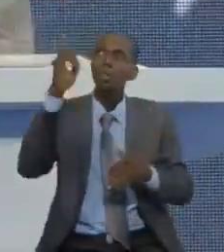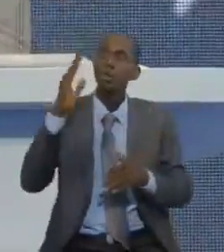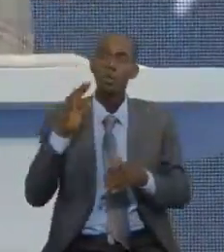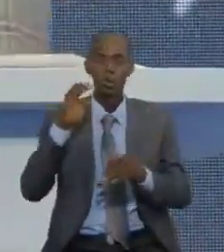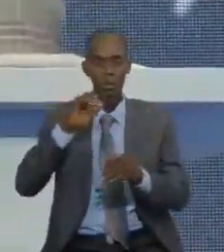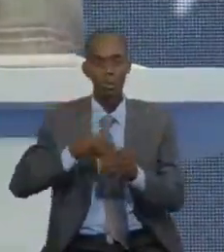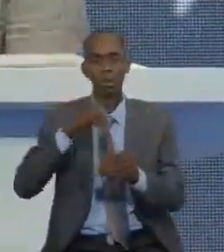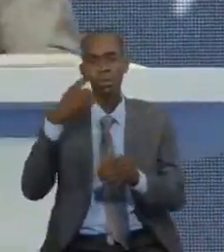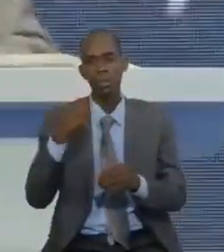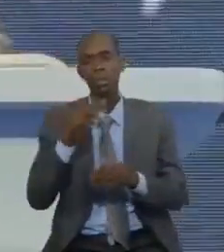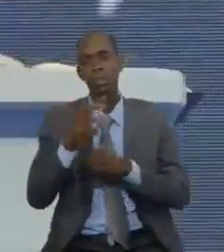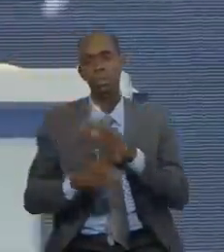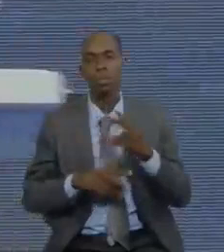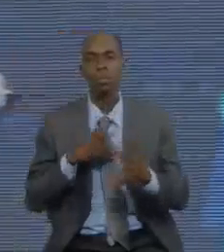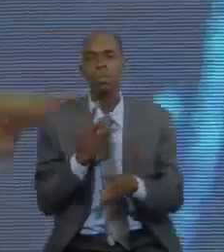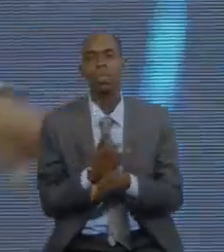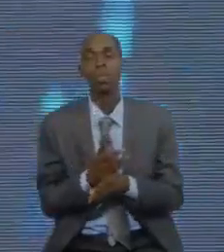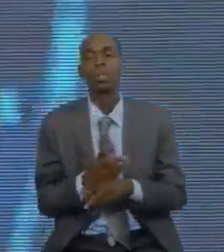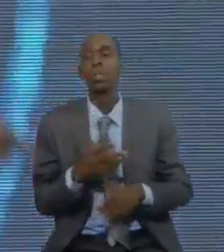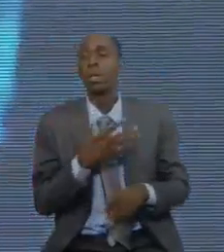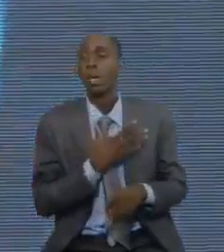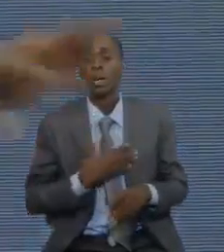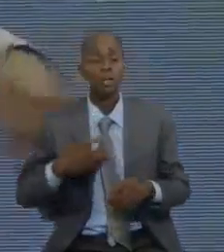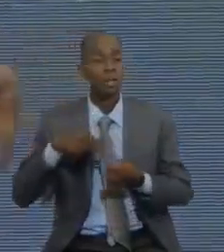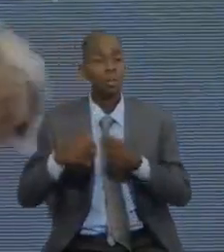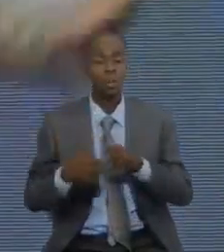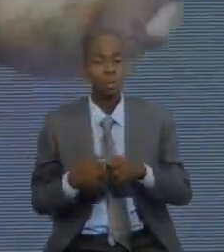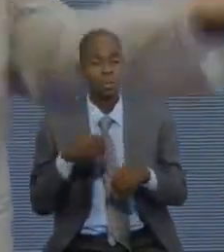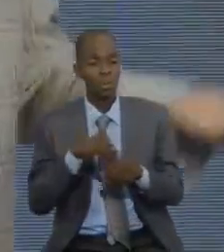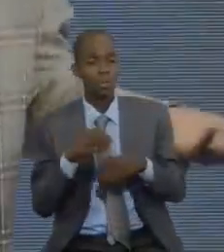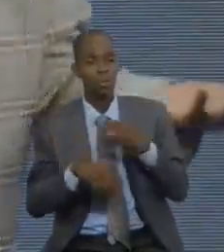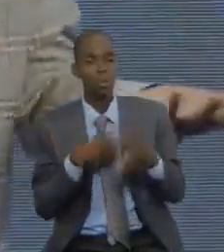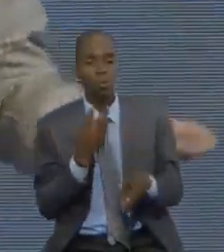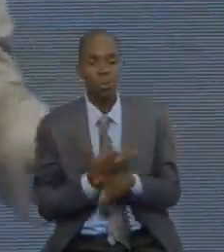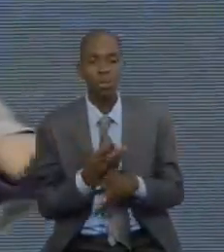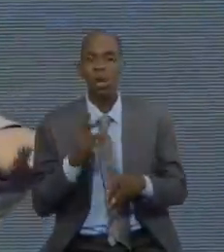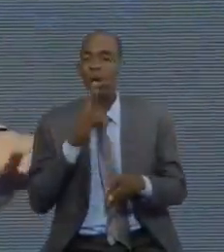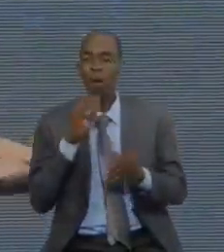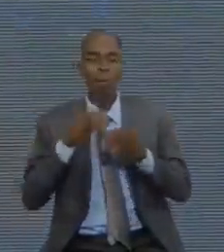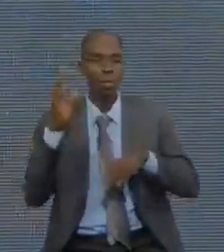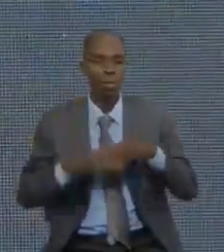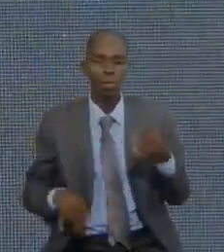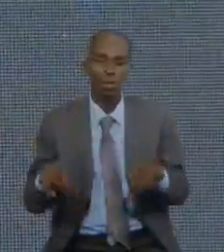world. And the problems in the world are greater than you can solve by yourself.